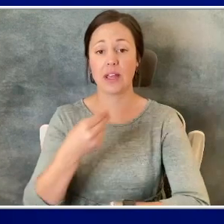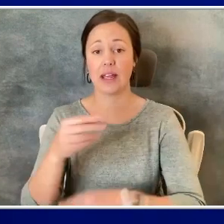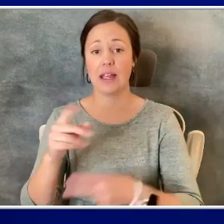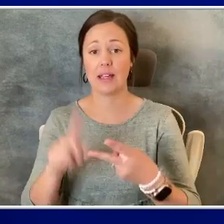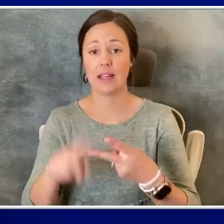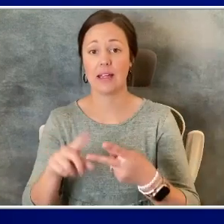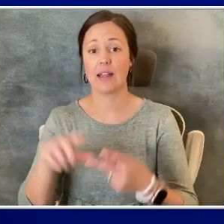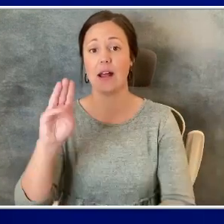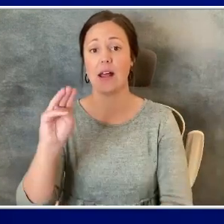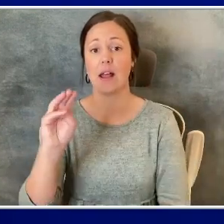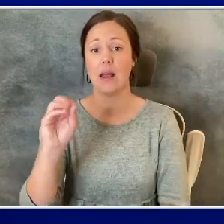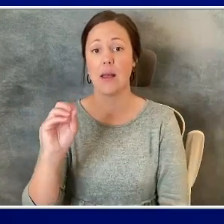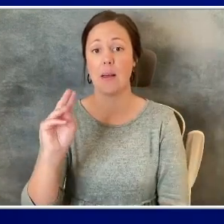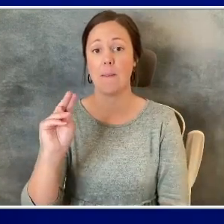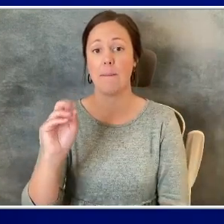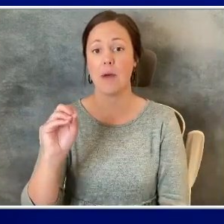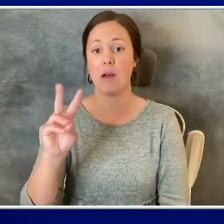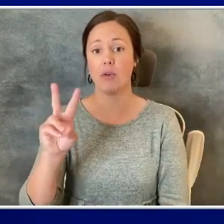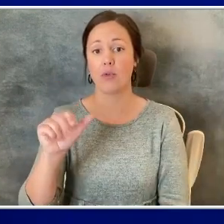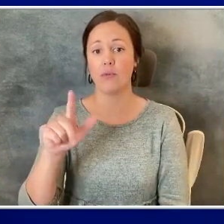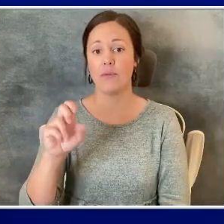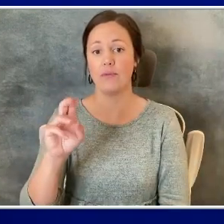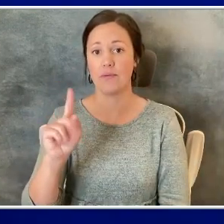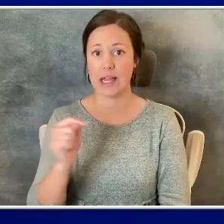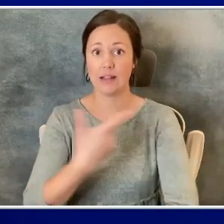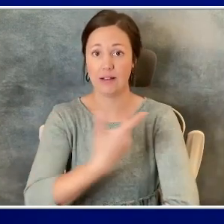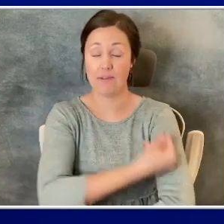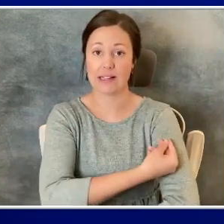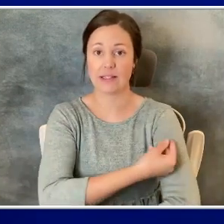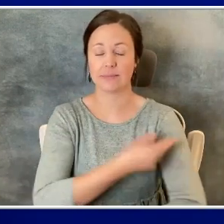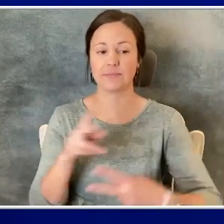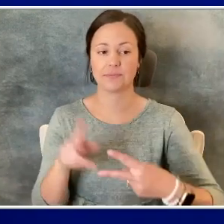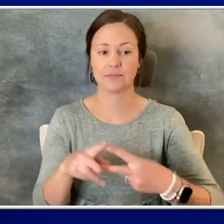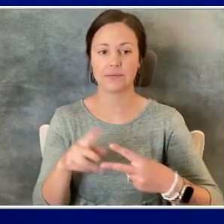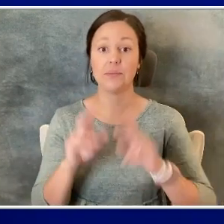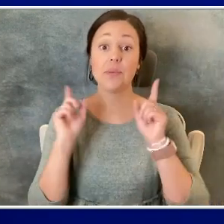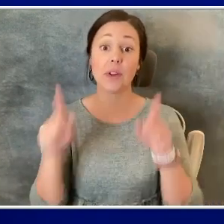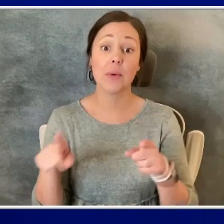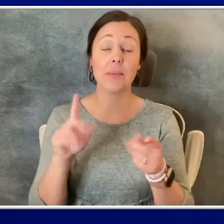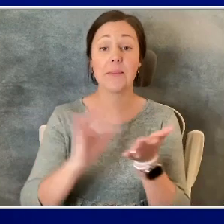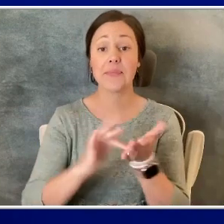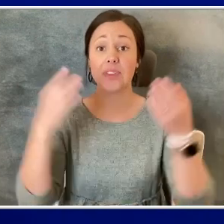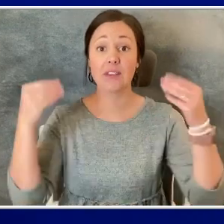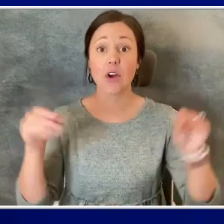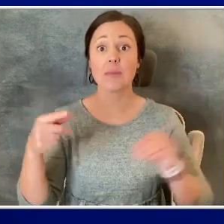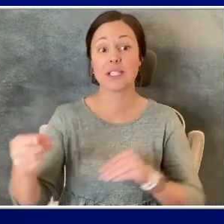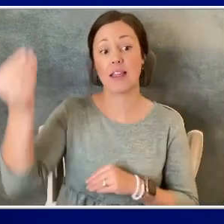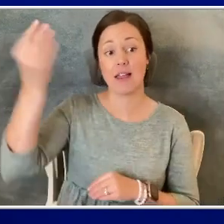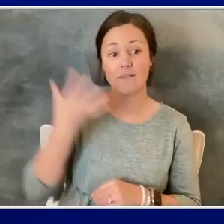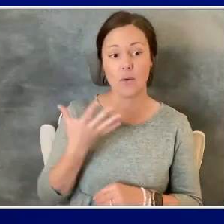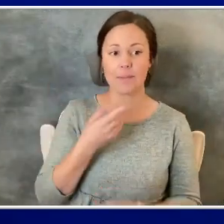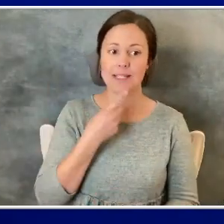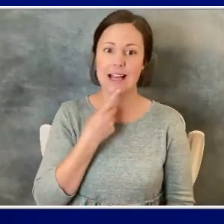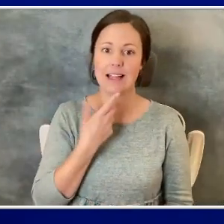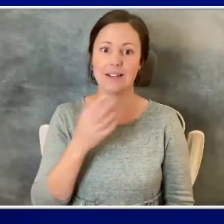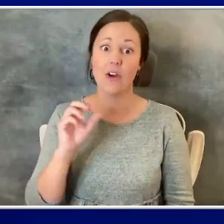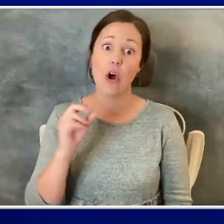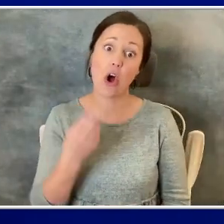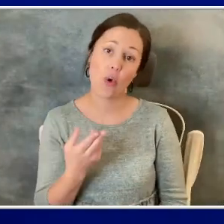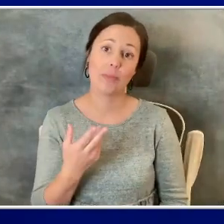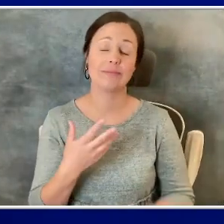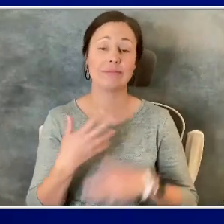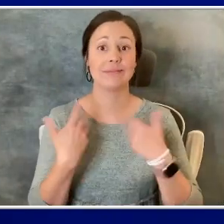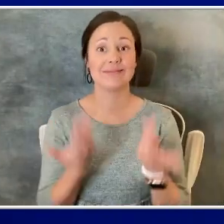monovalent vaccine for COVID. Ended up getting to this commercial pharmacy, and they informed me that the actual corporate had